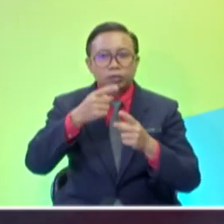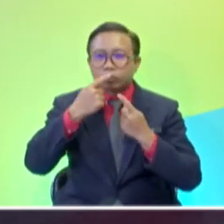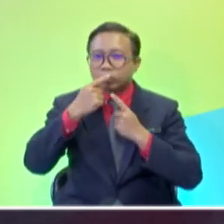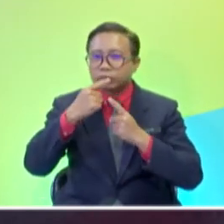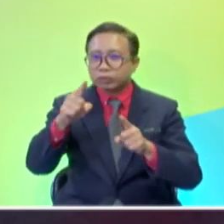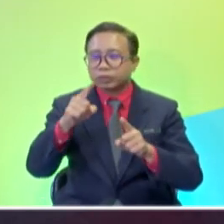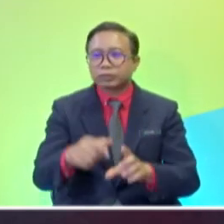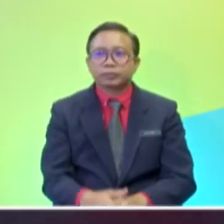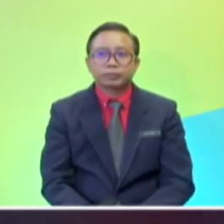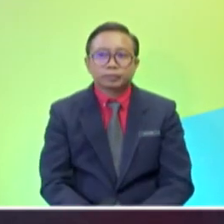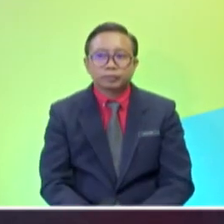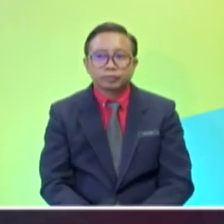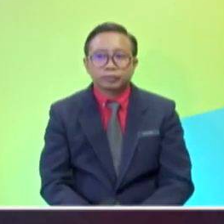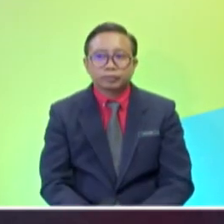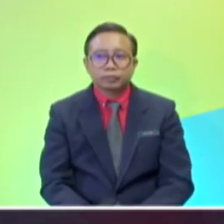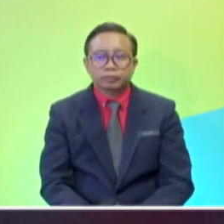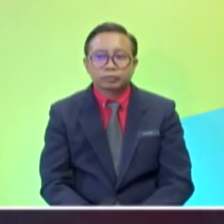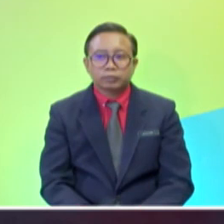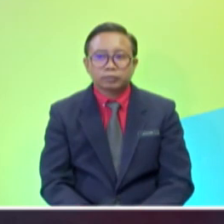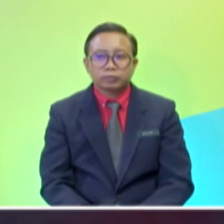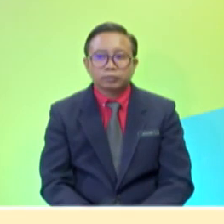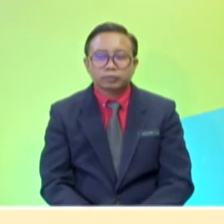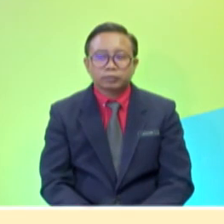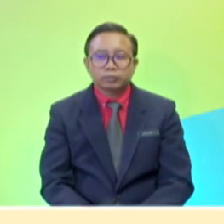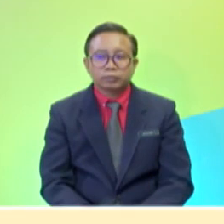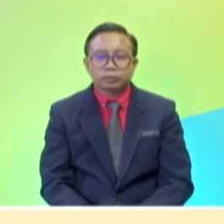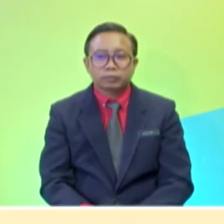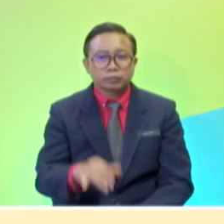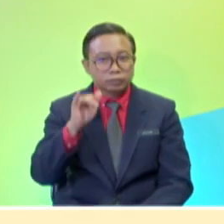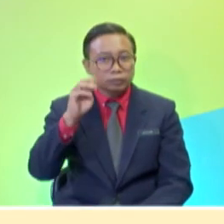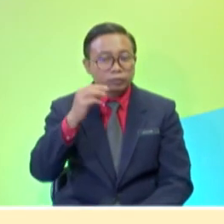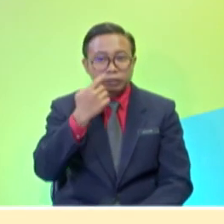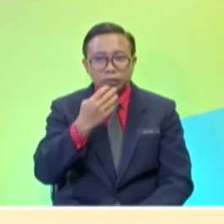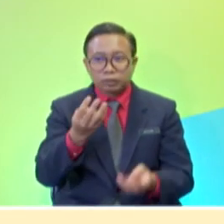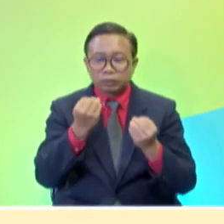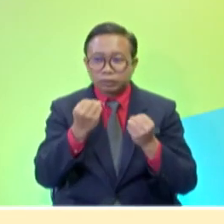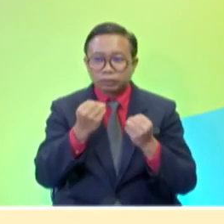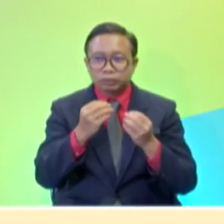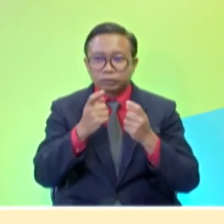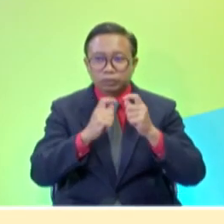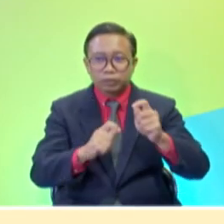this time. Ian, are you ready or someone else wants to go first?